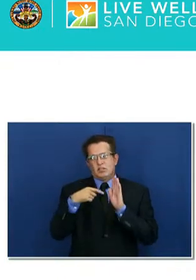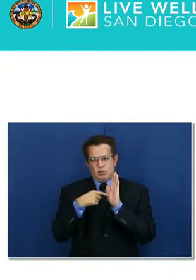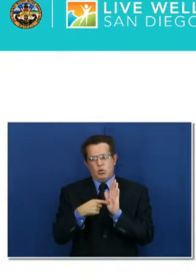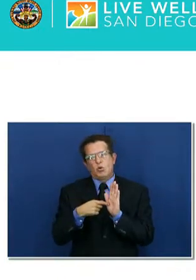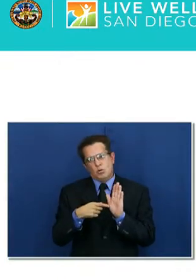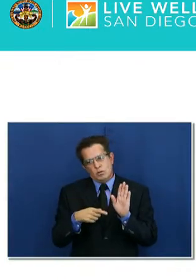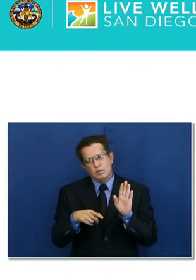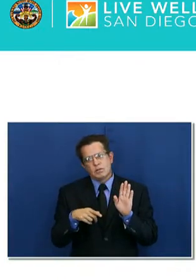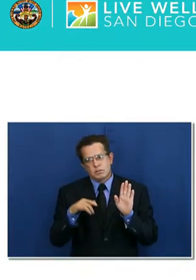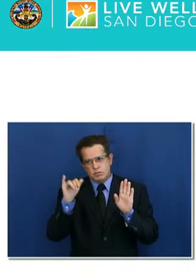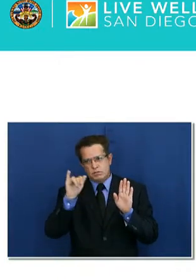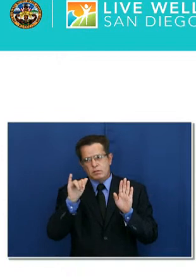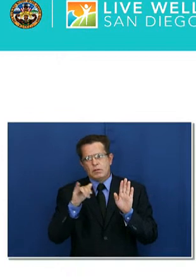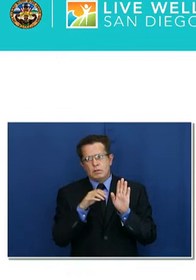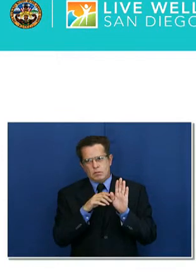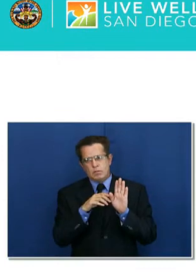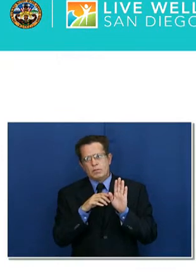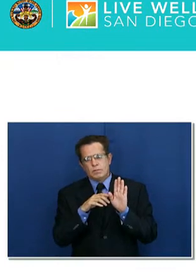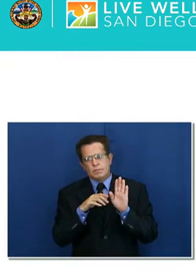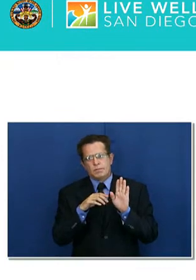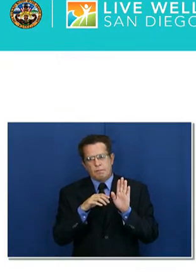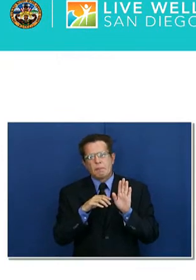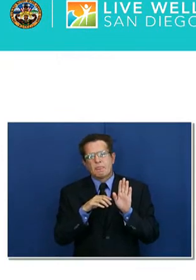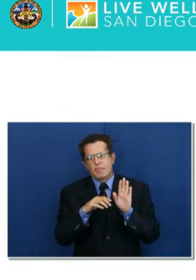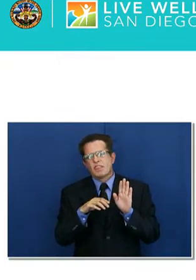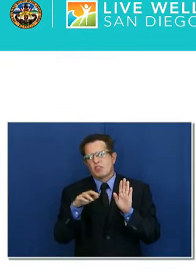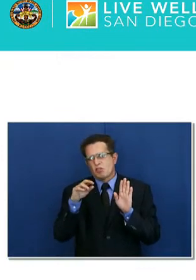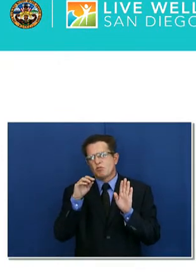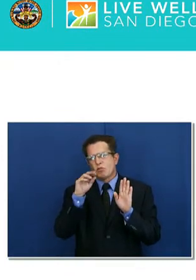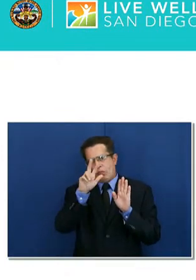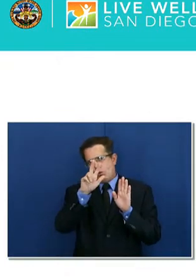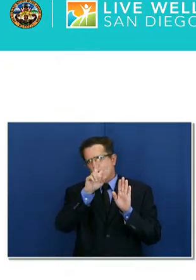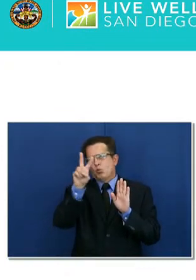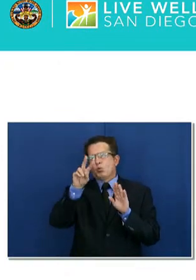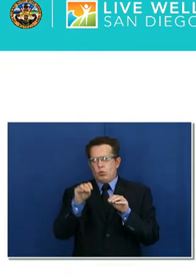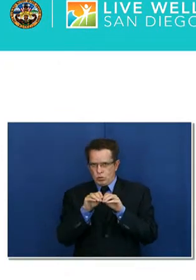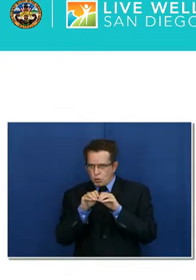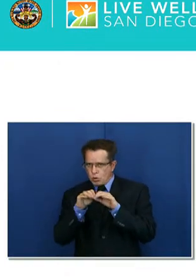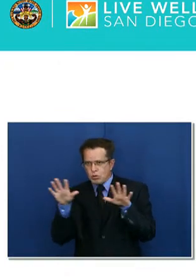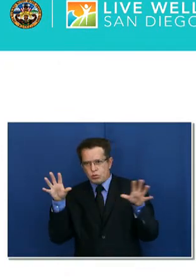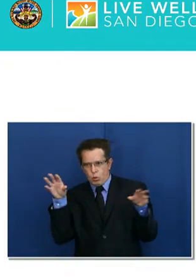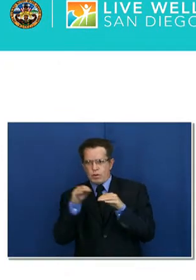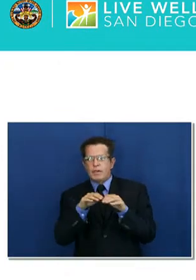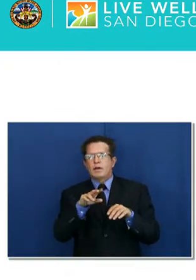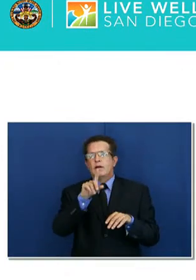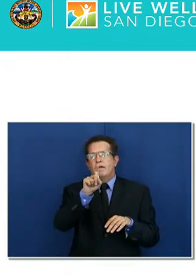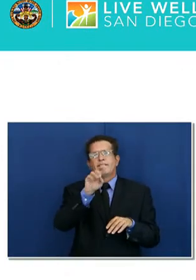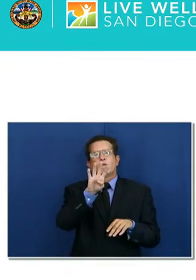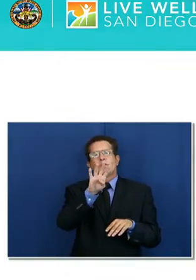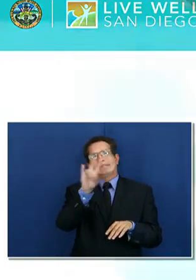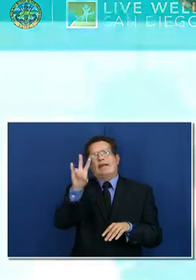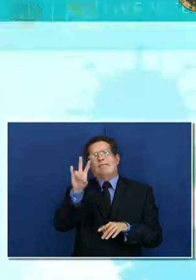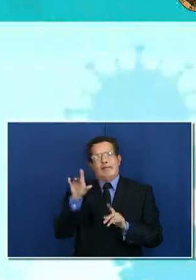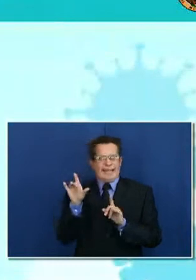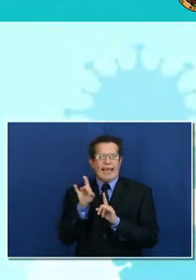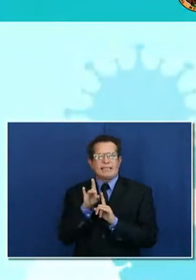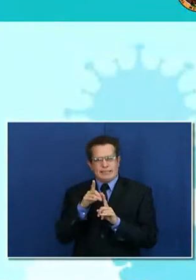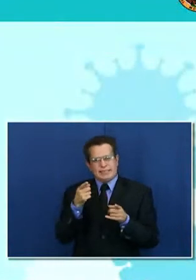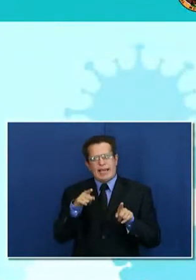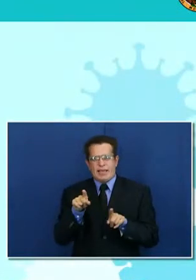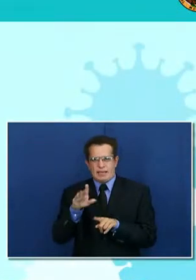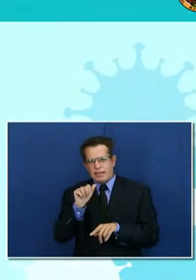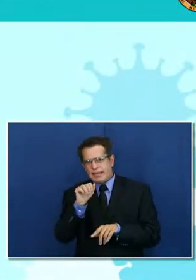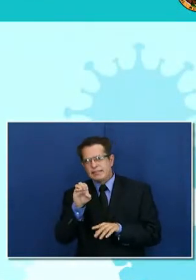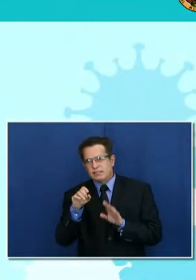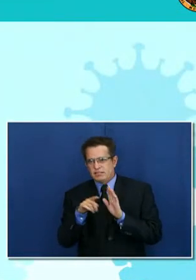represents 32 total outbreaks and 147 cases. In the next slide, it shows